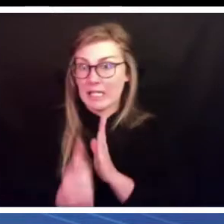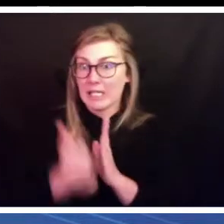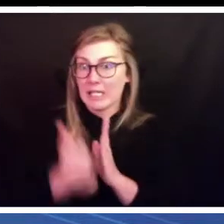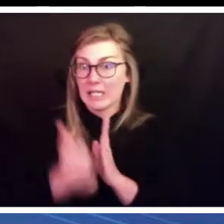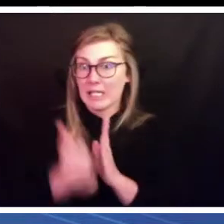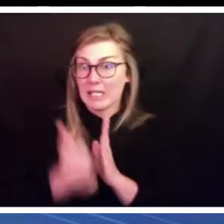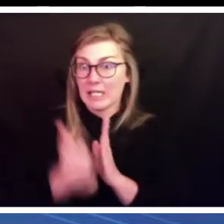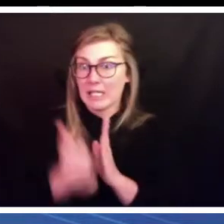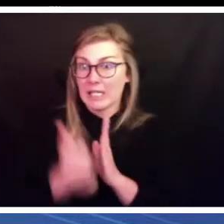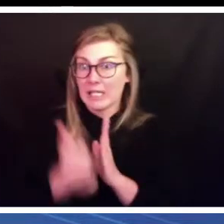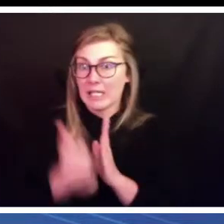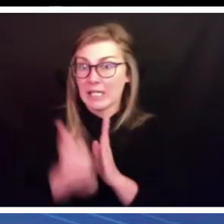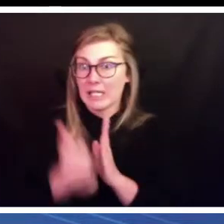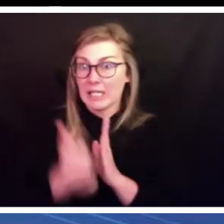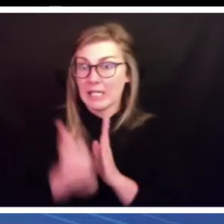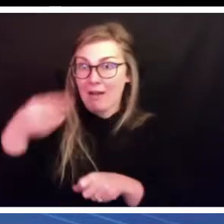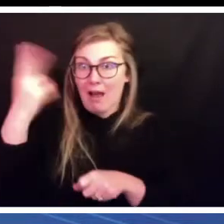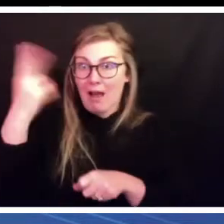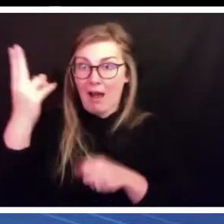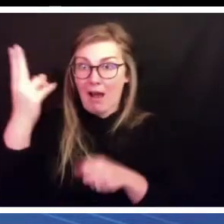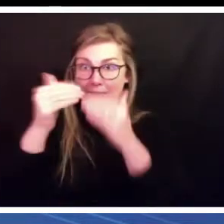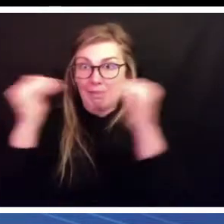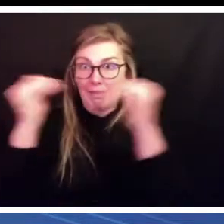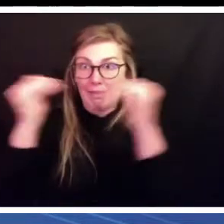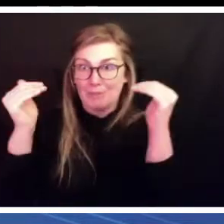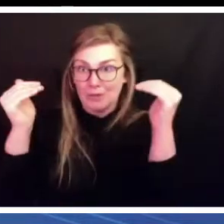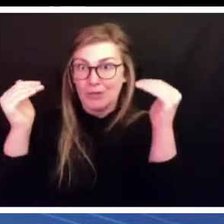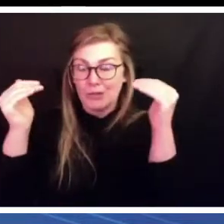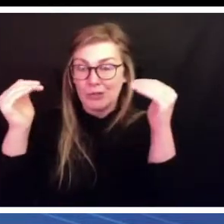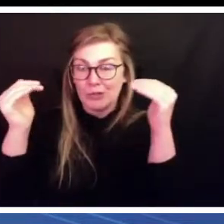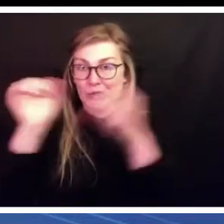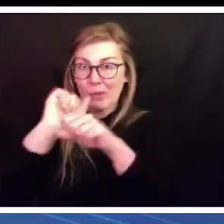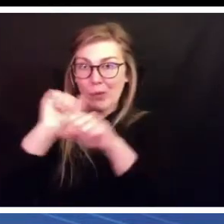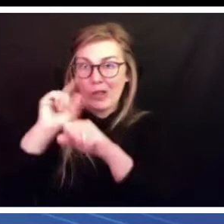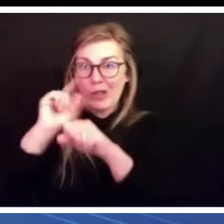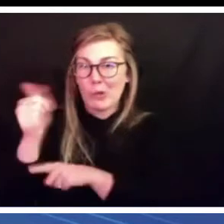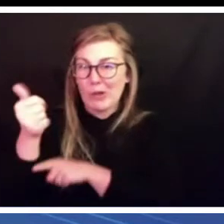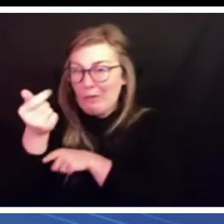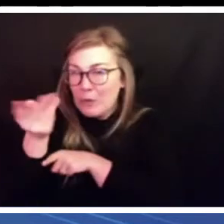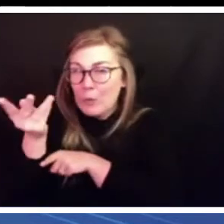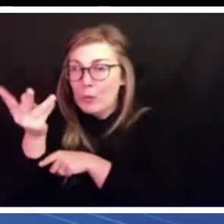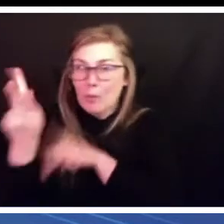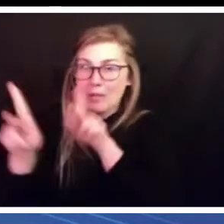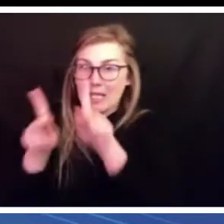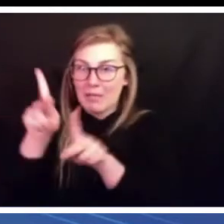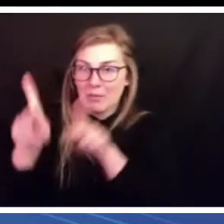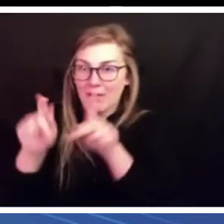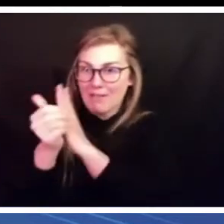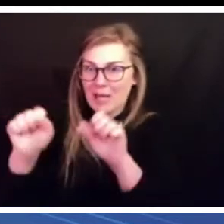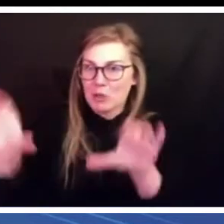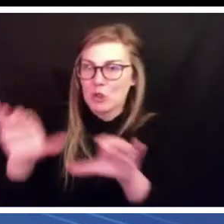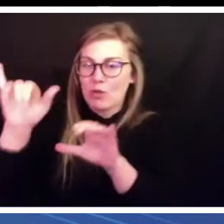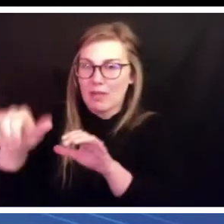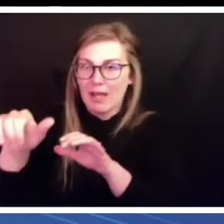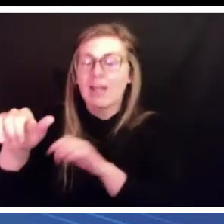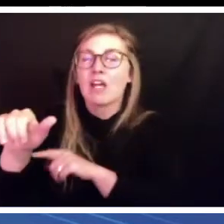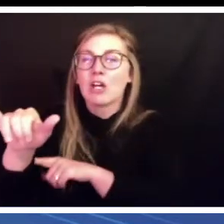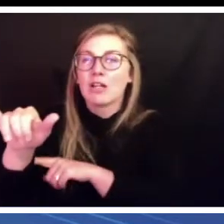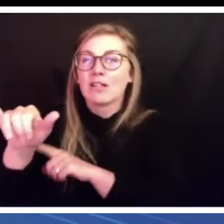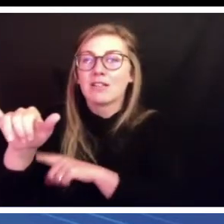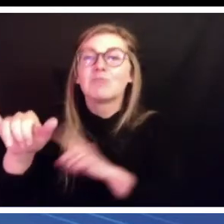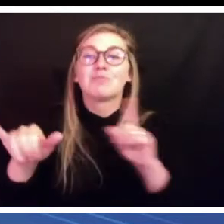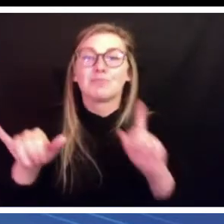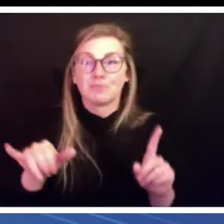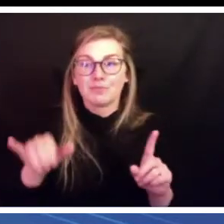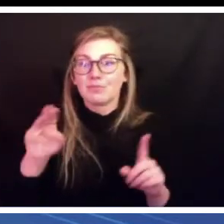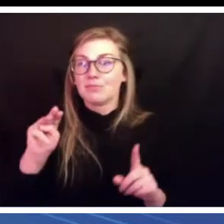can only imagine there's a small handful of people that would really be able to do that. Well, it's like going in for an audition. Are